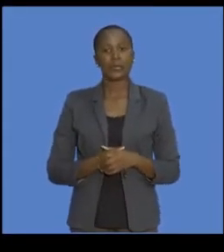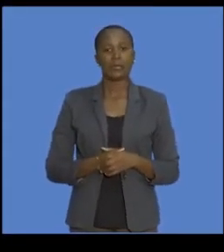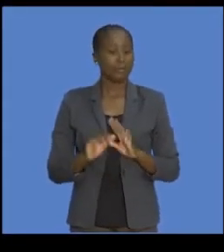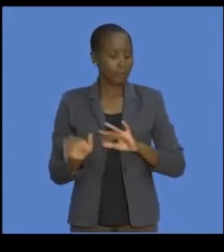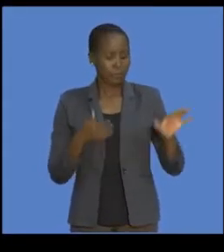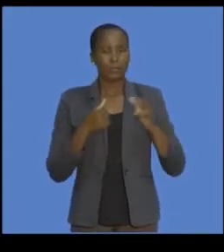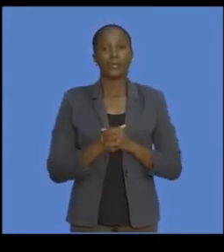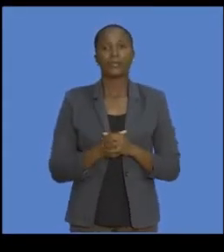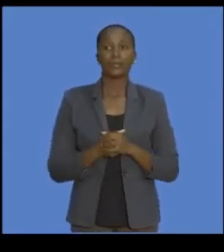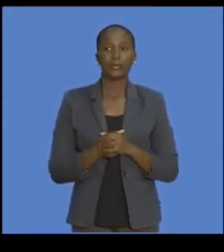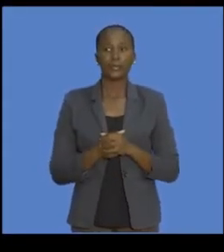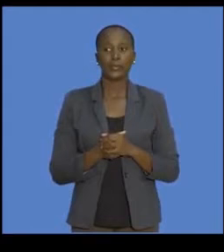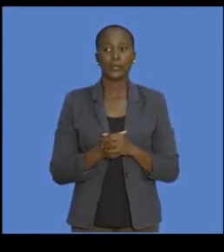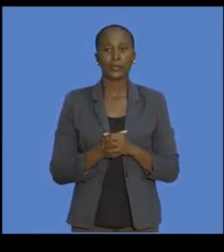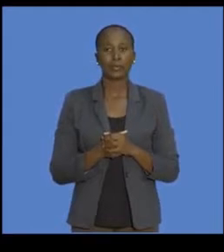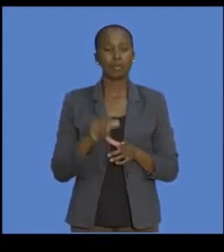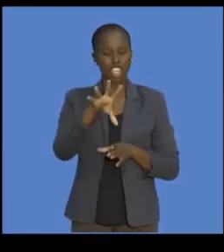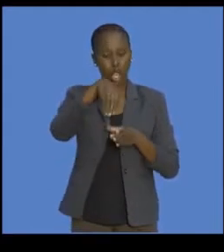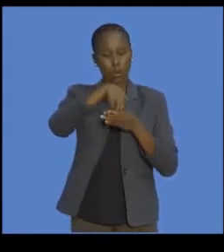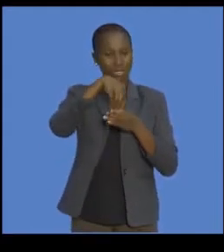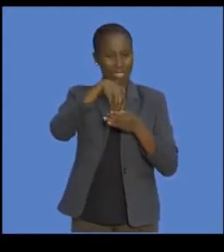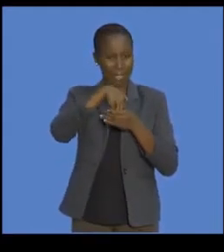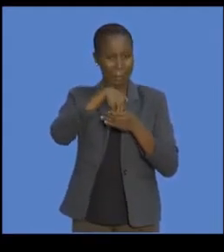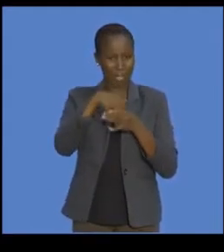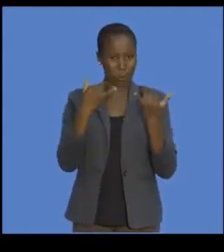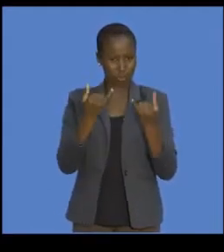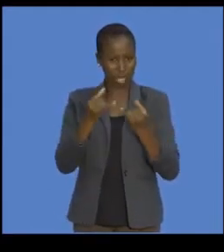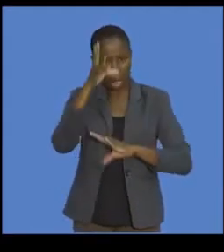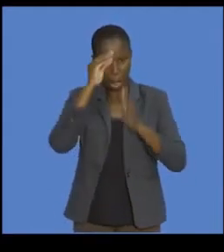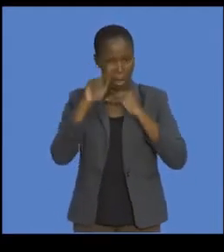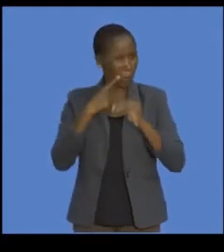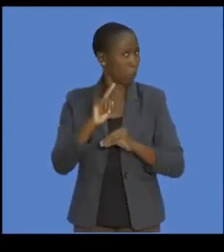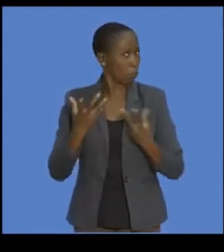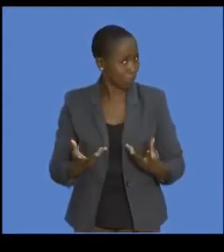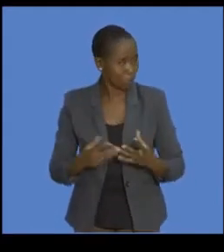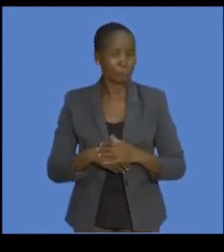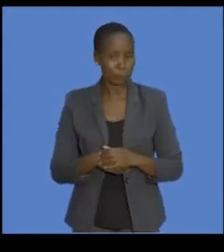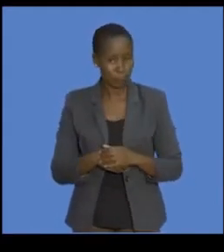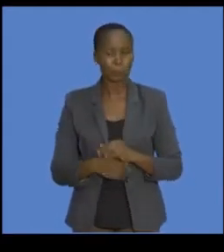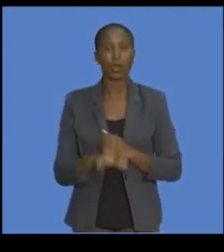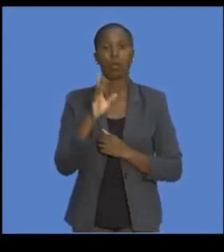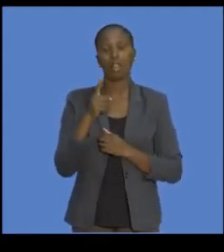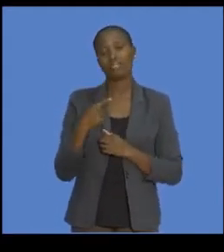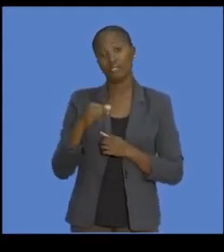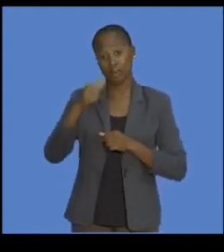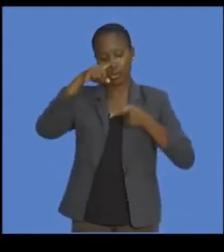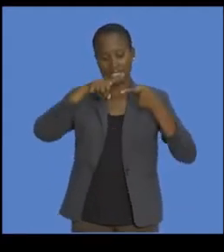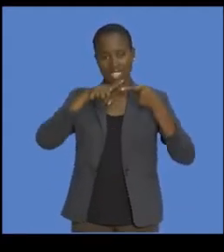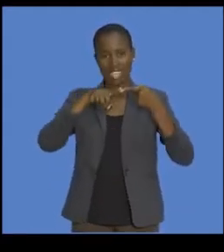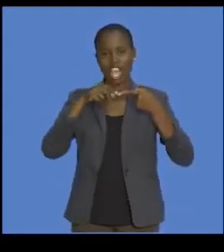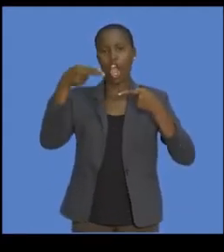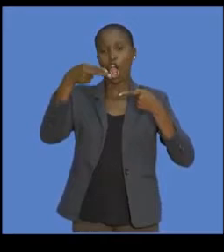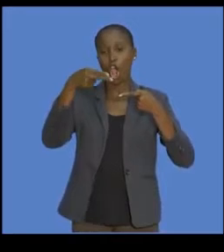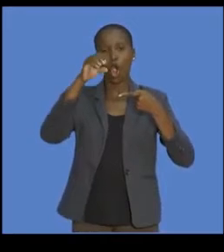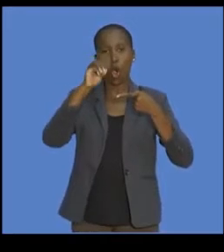So let's look at the concepts that we're going to discuss in our lesson today. So we're going to unpack what the definition is of